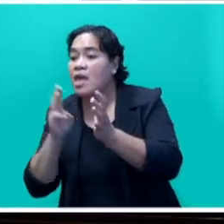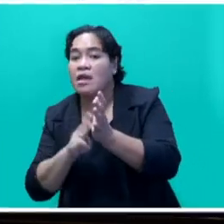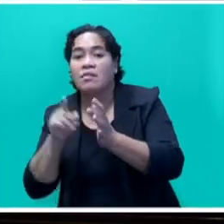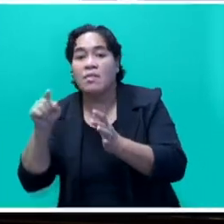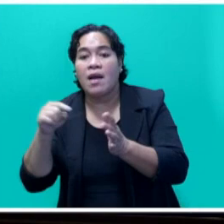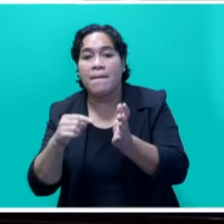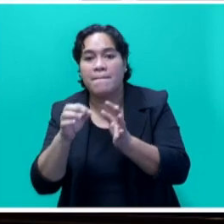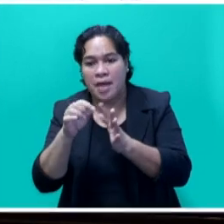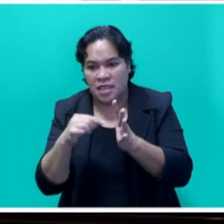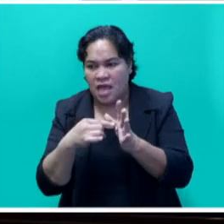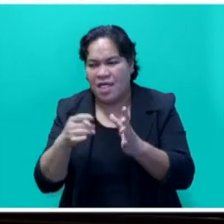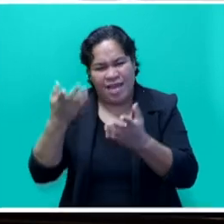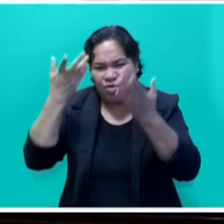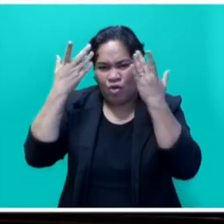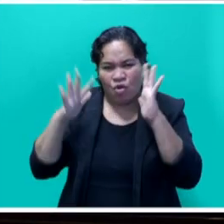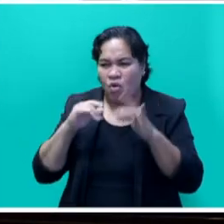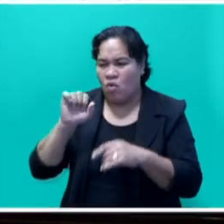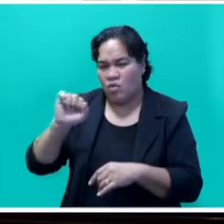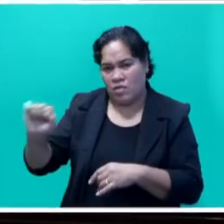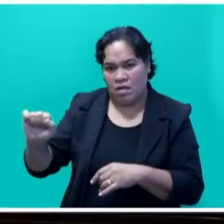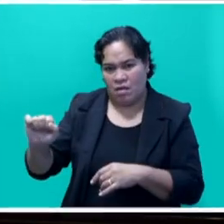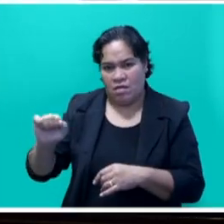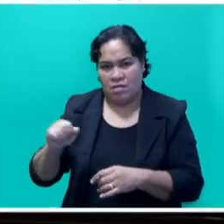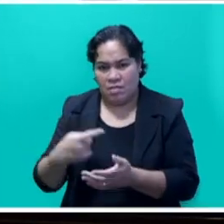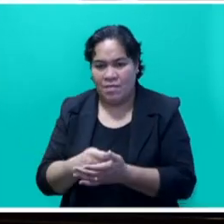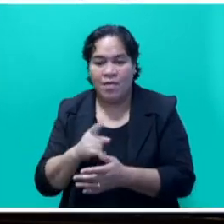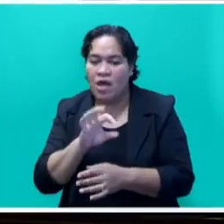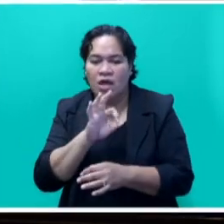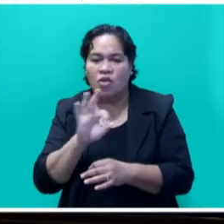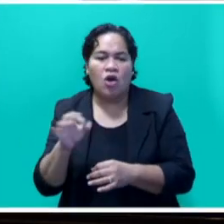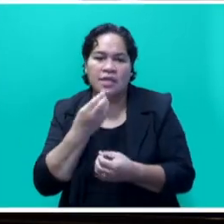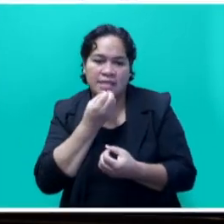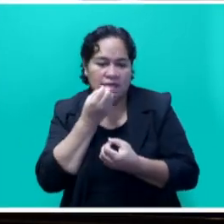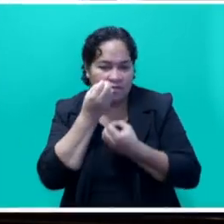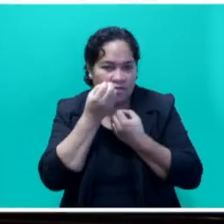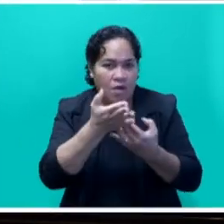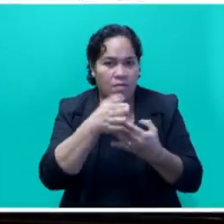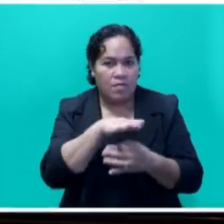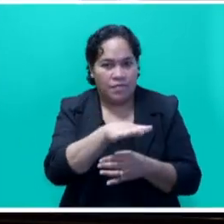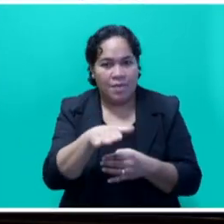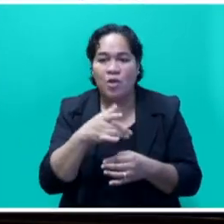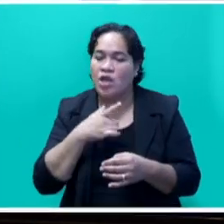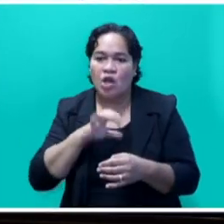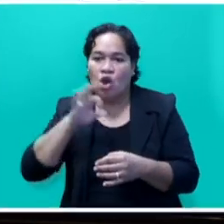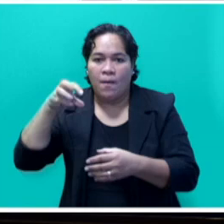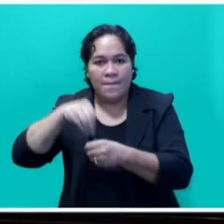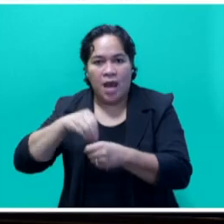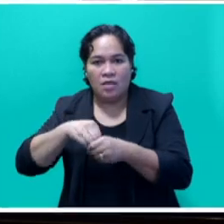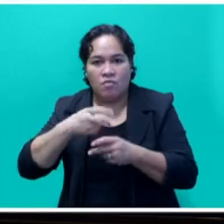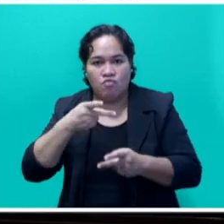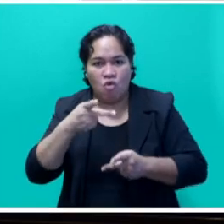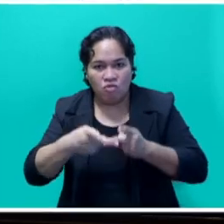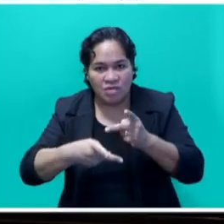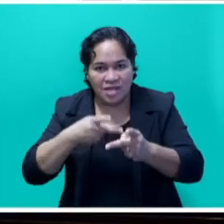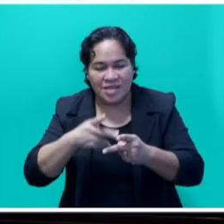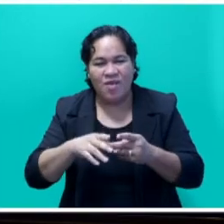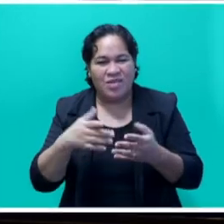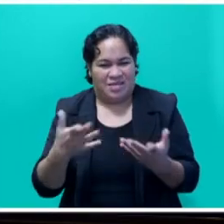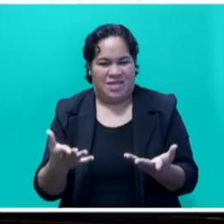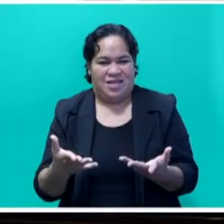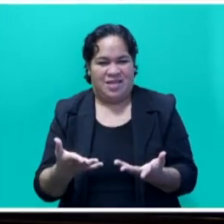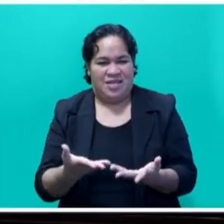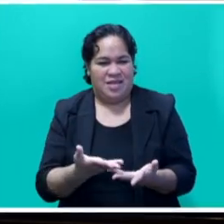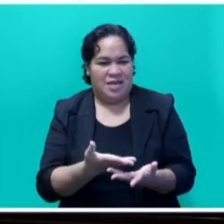have? They don't know that because they're not told that, because they're not part of the process. So this is how ridiculous